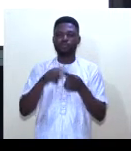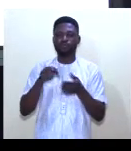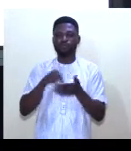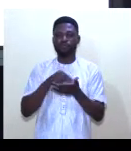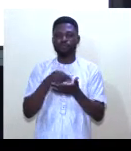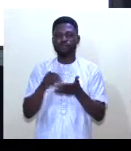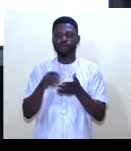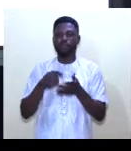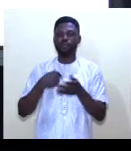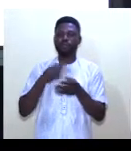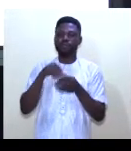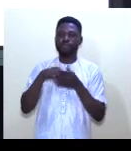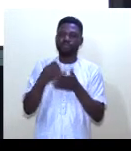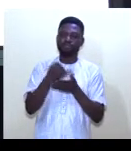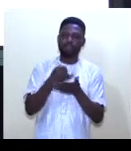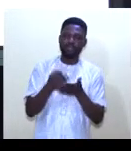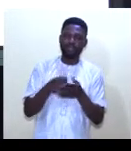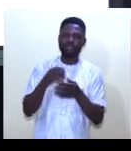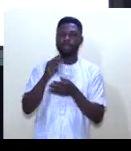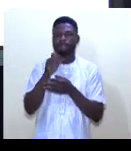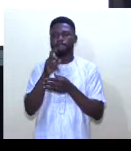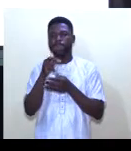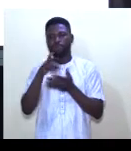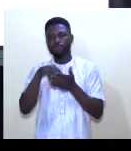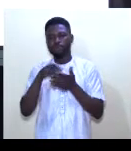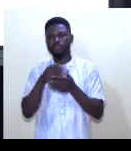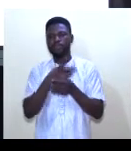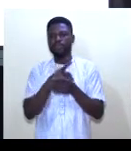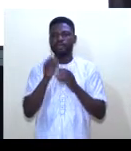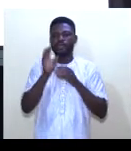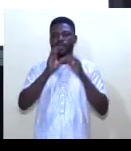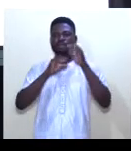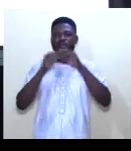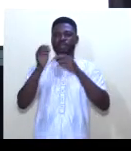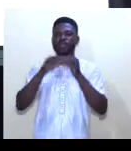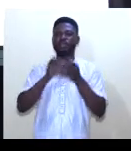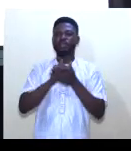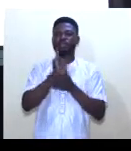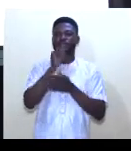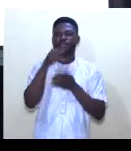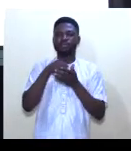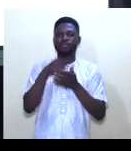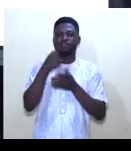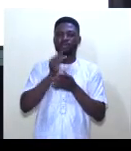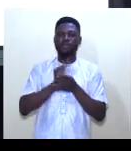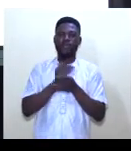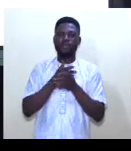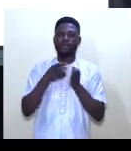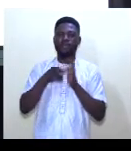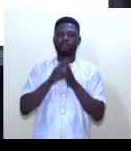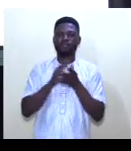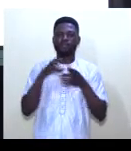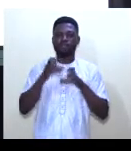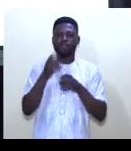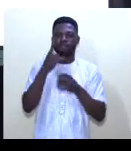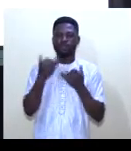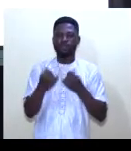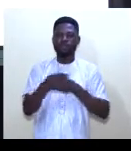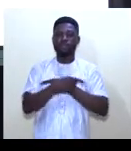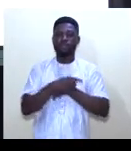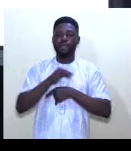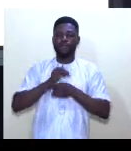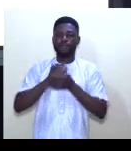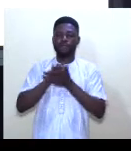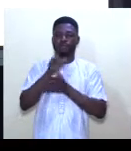in map reading, we need it in graphic designing, and we need it in architecture. So that's it for our revision class for